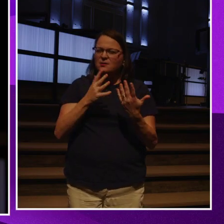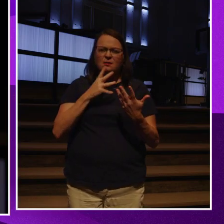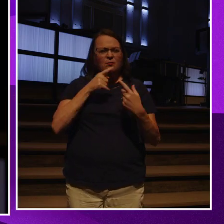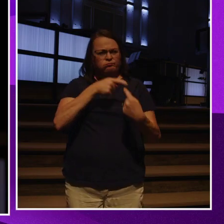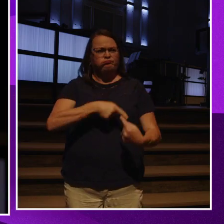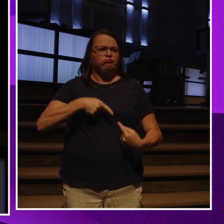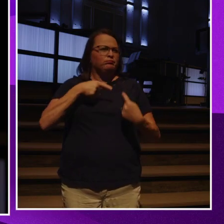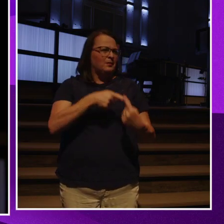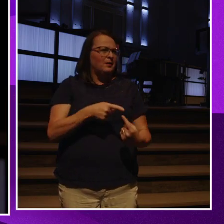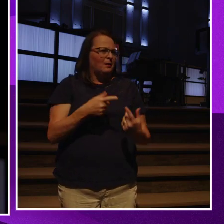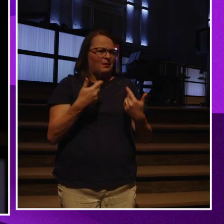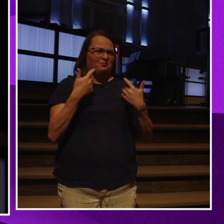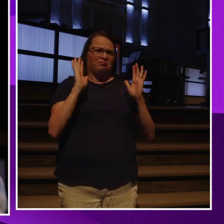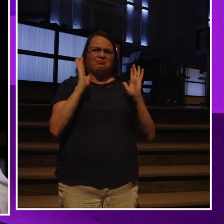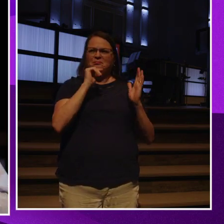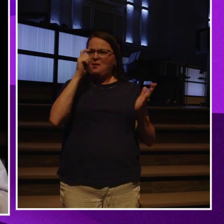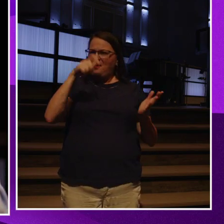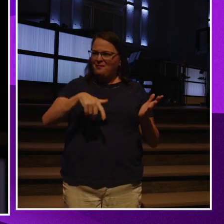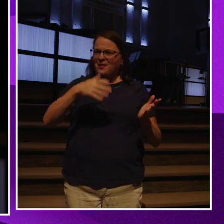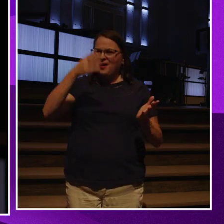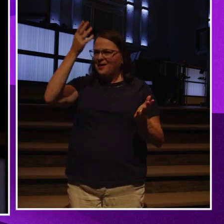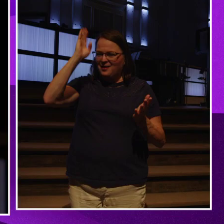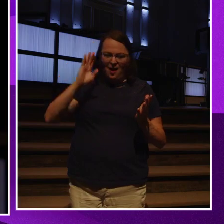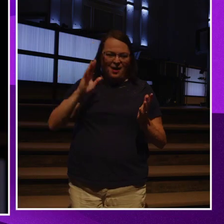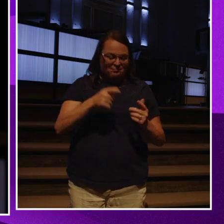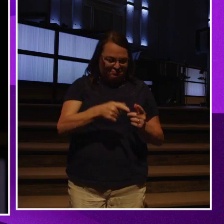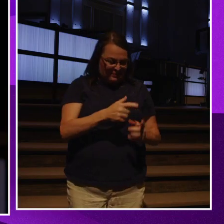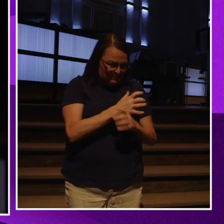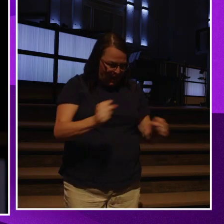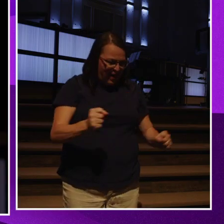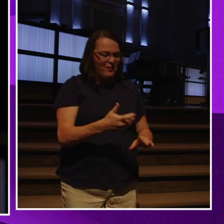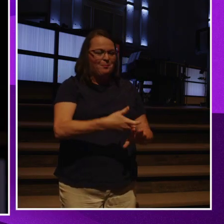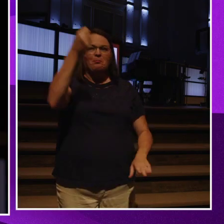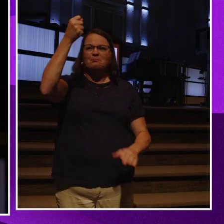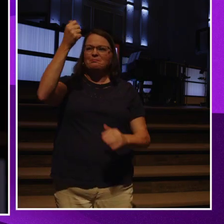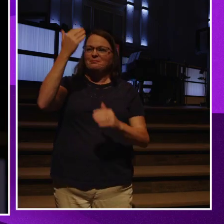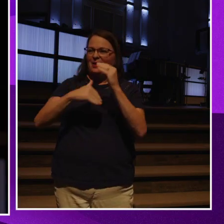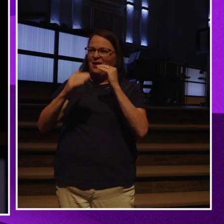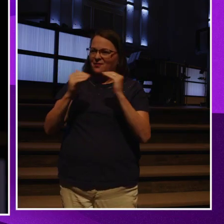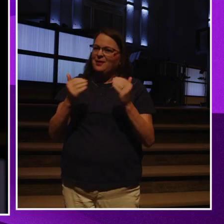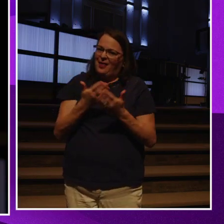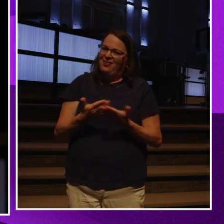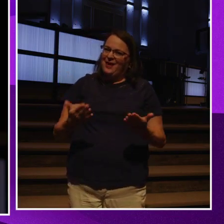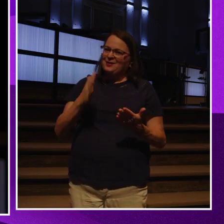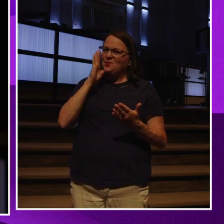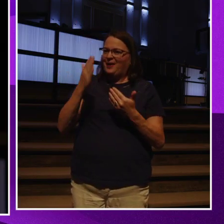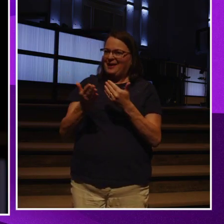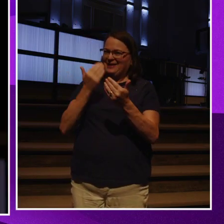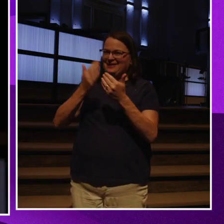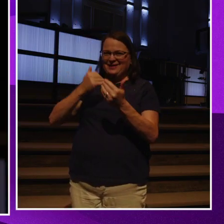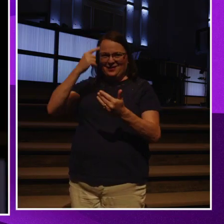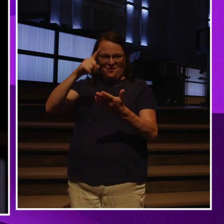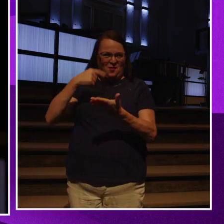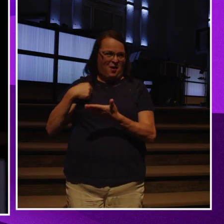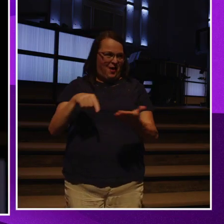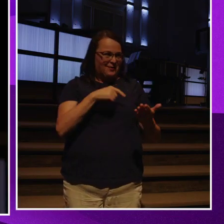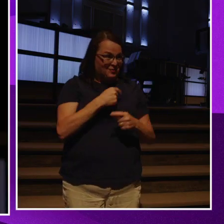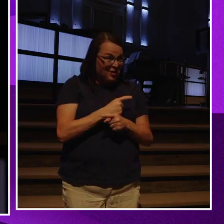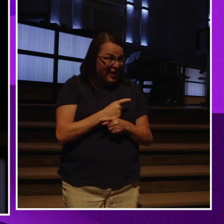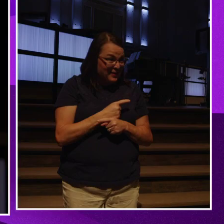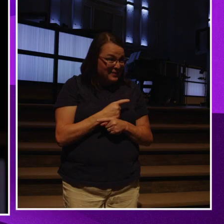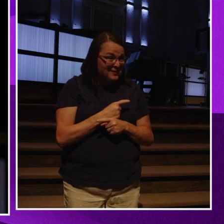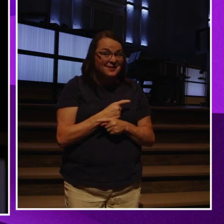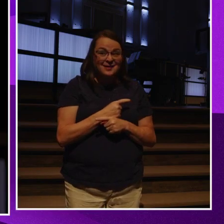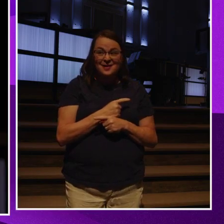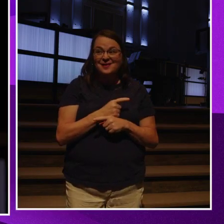struggles. If God would save us and take us on to glory, things would be much easier for all of us, yes? But